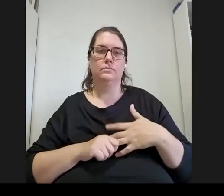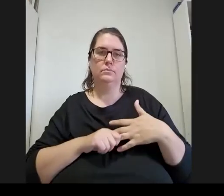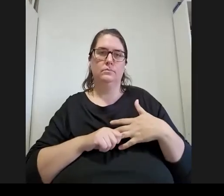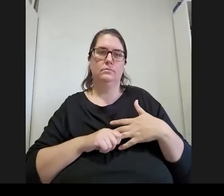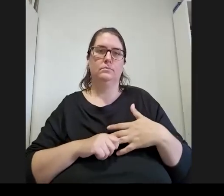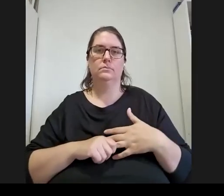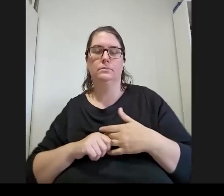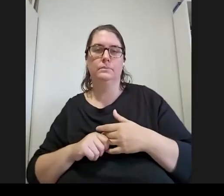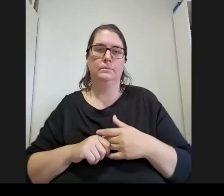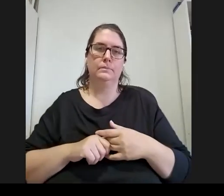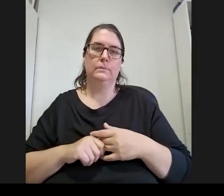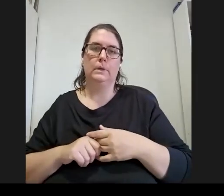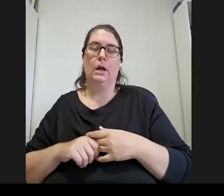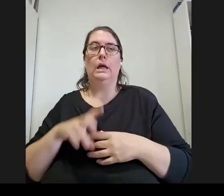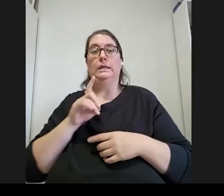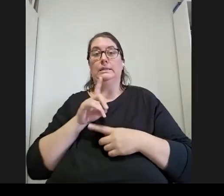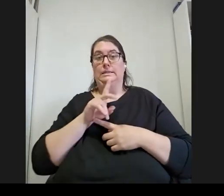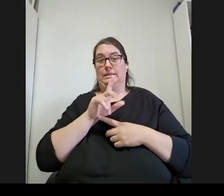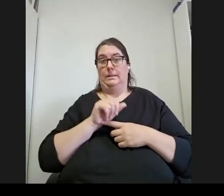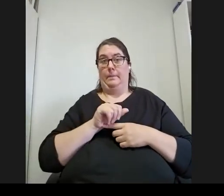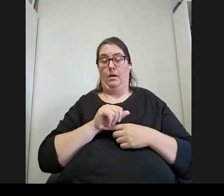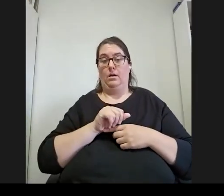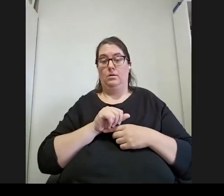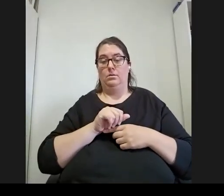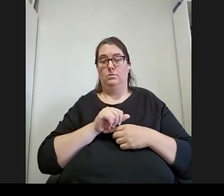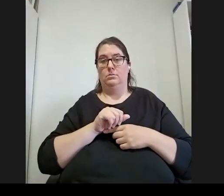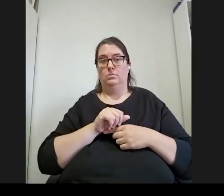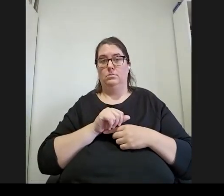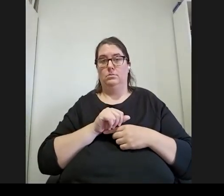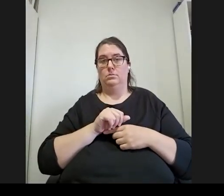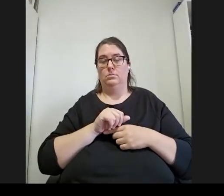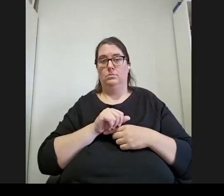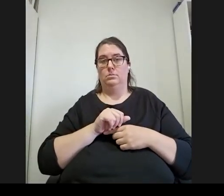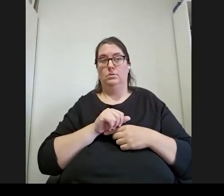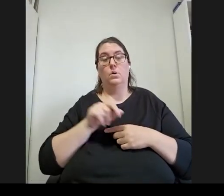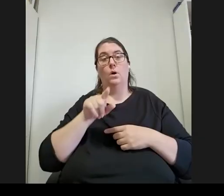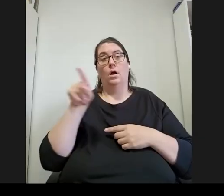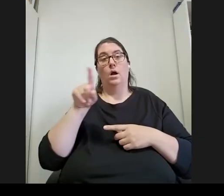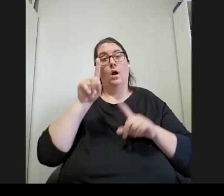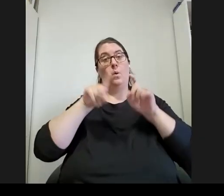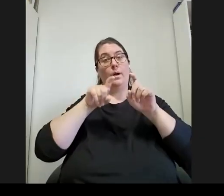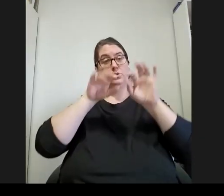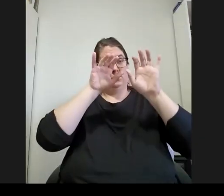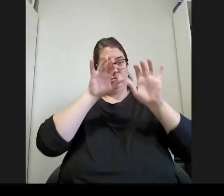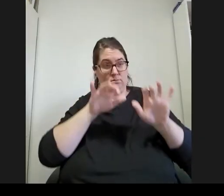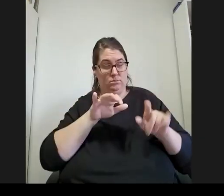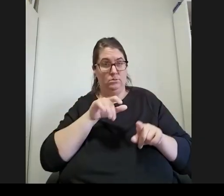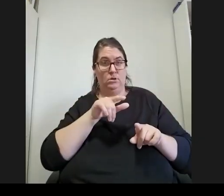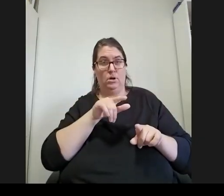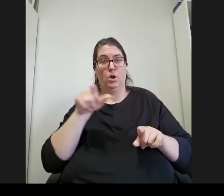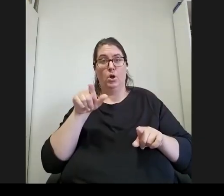Emma is saying that when you are going through the questionnaire, you could